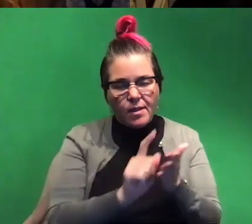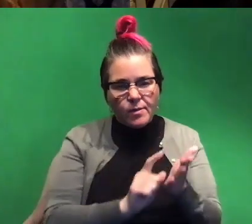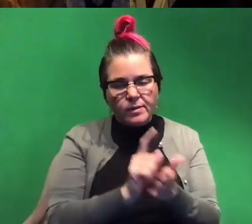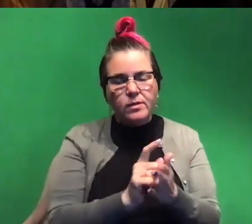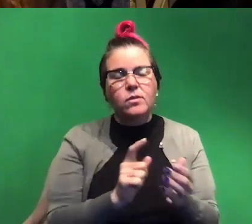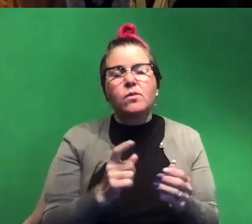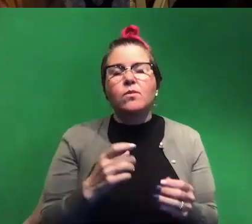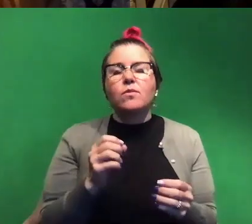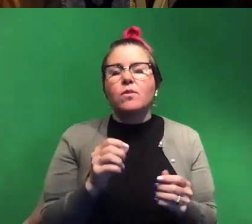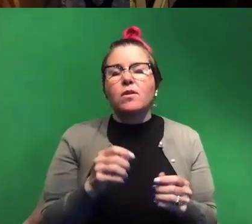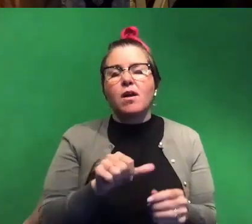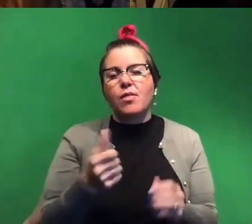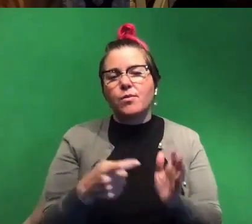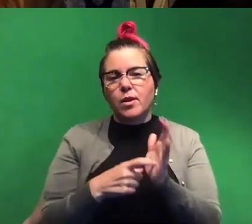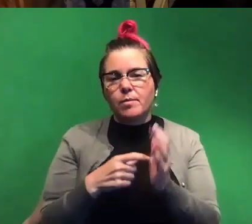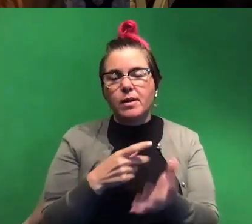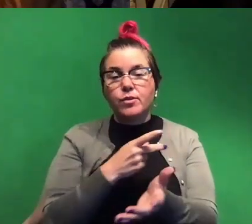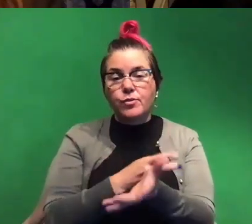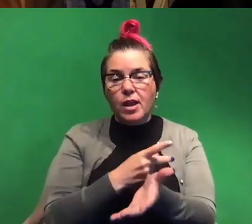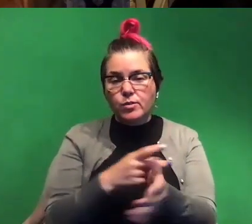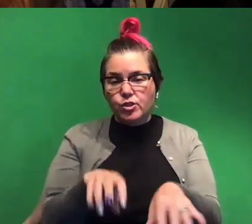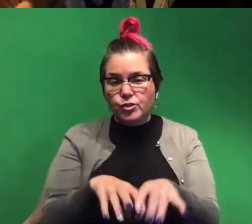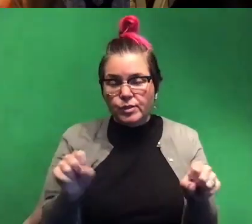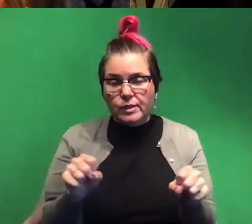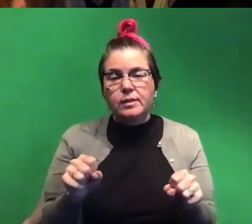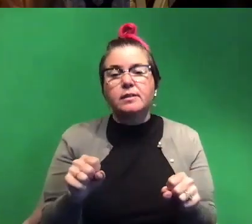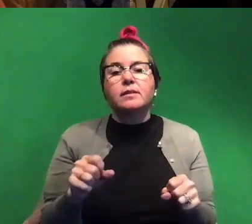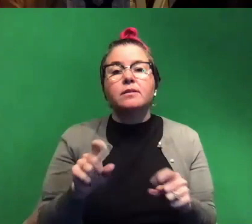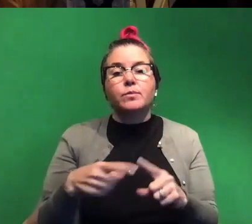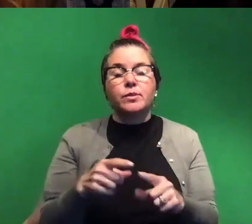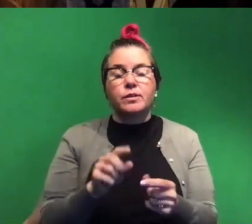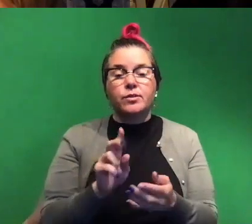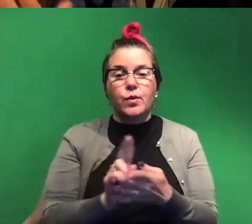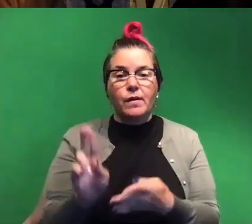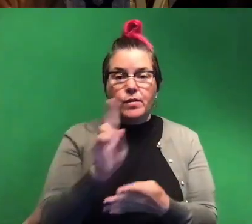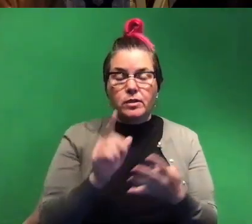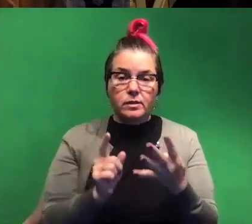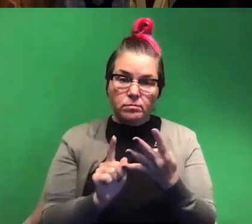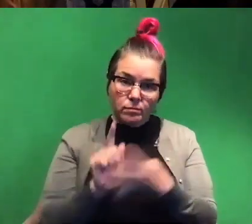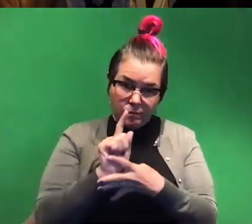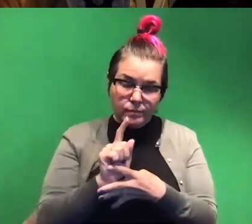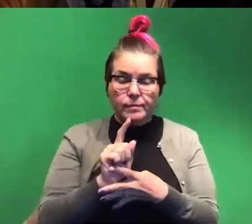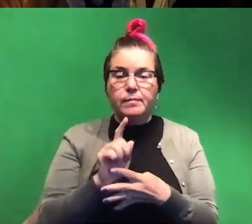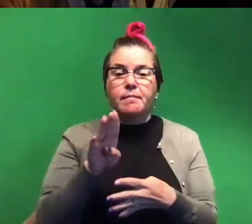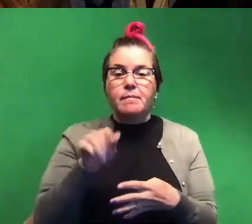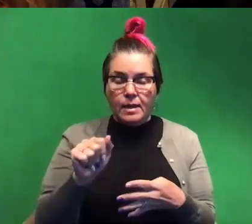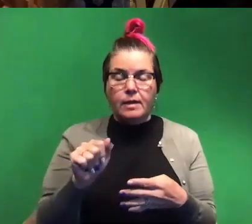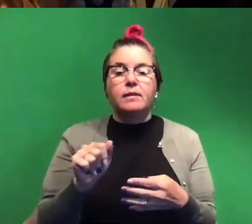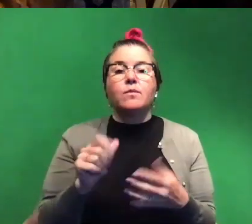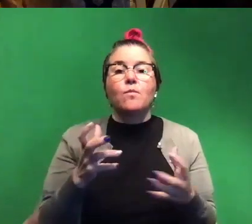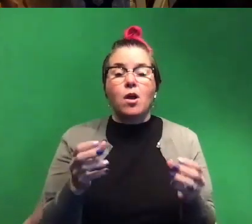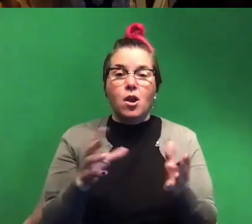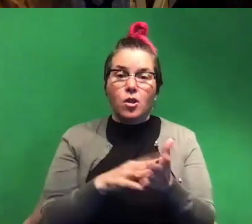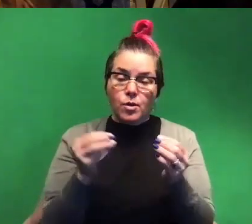astronaut requirements require a graduate degree, which is when you go to college, you first do your bachelor's. And then if you want to learn a